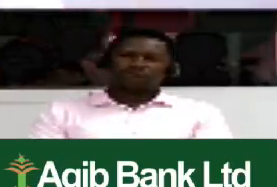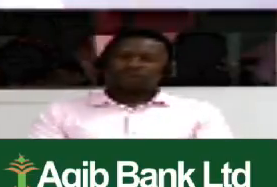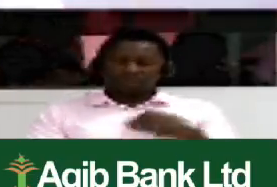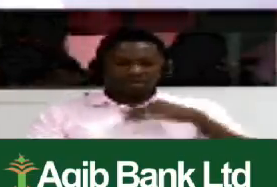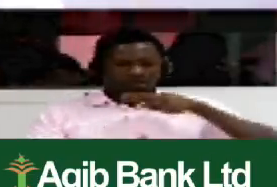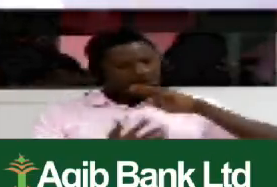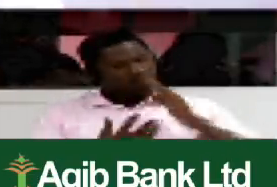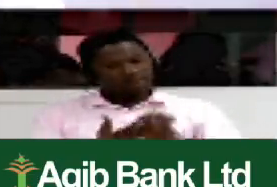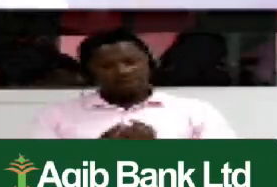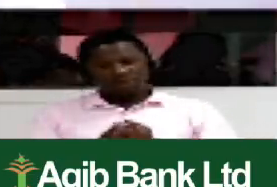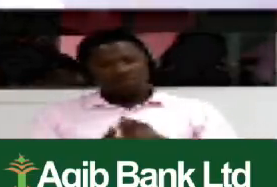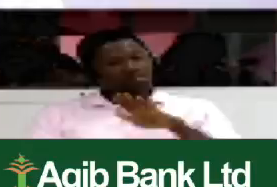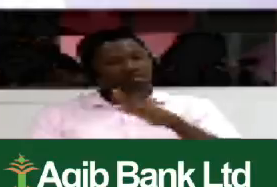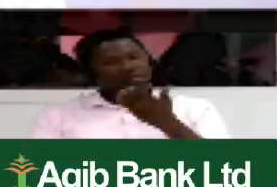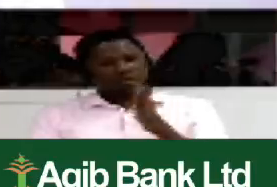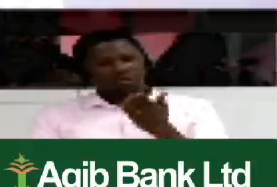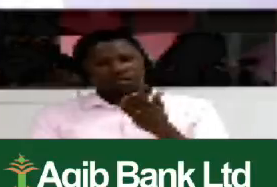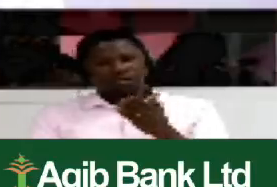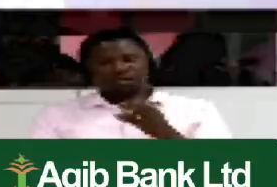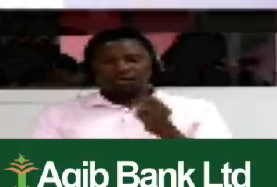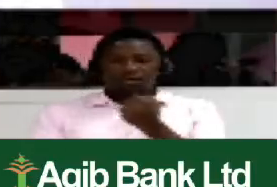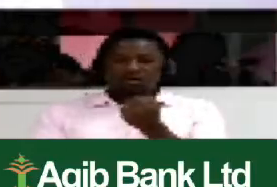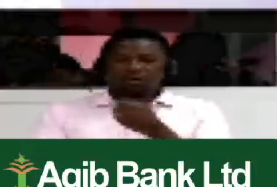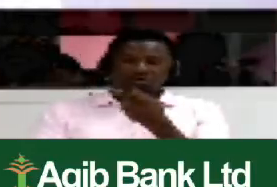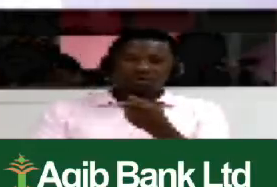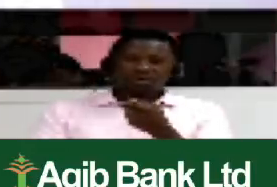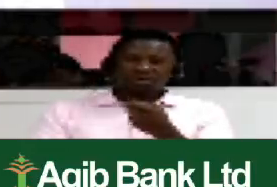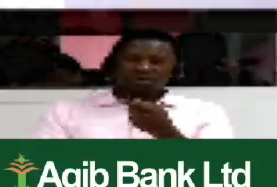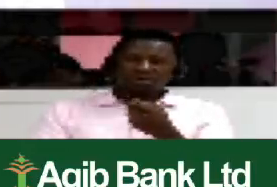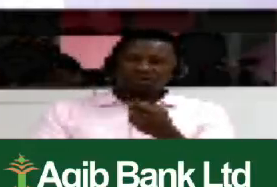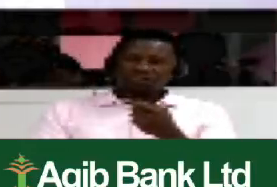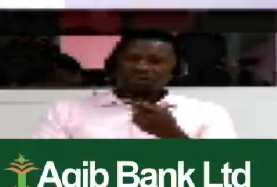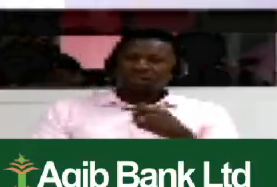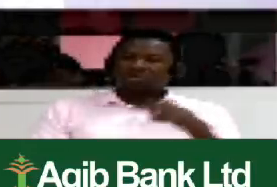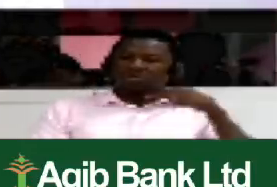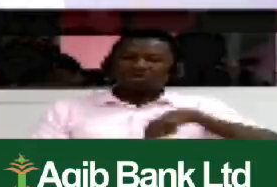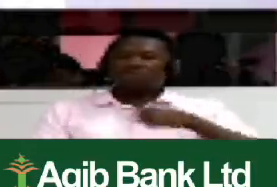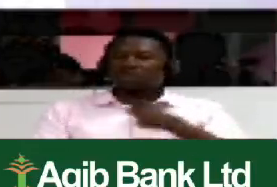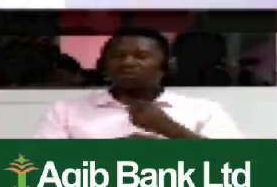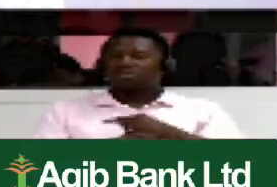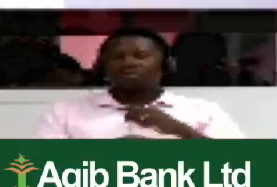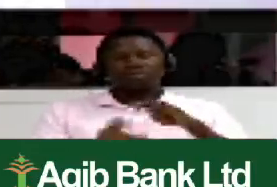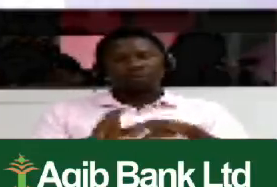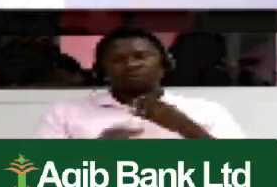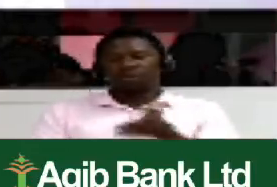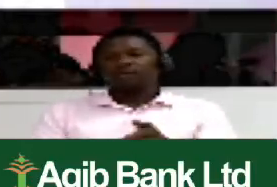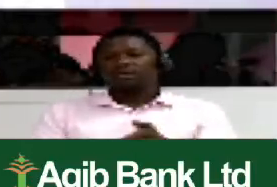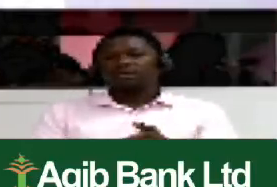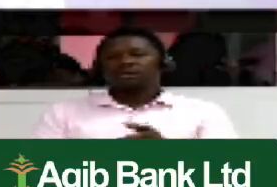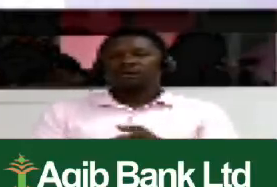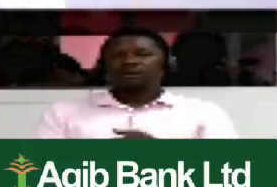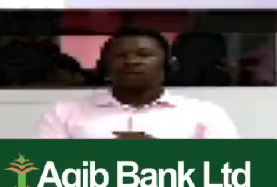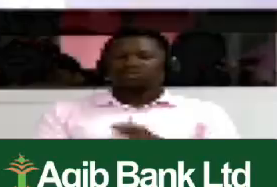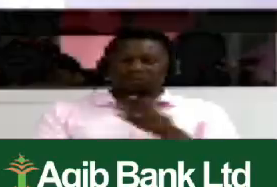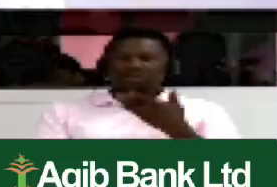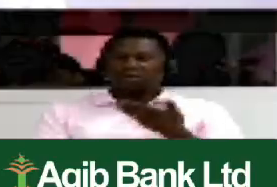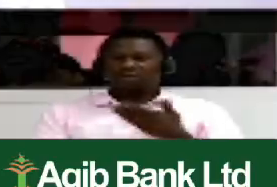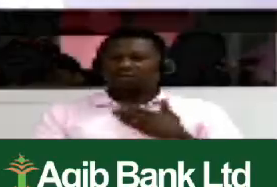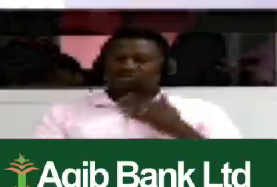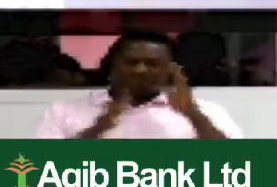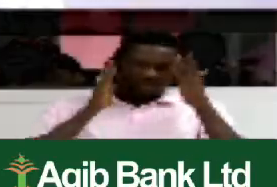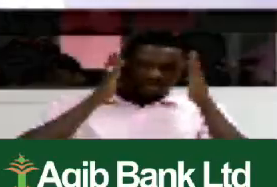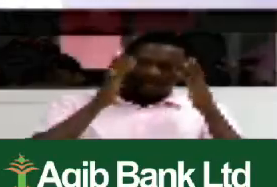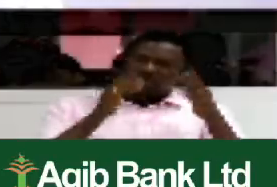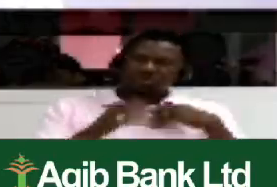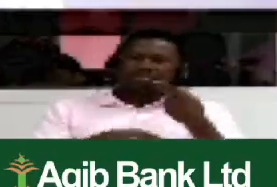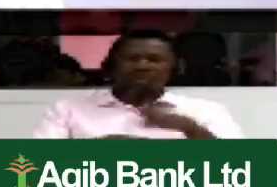because he was a foreigner, he must have some trouble sometimes in